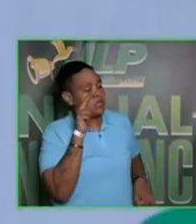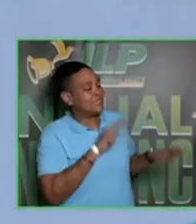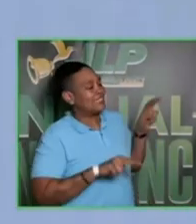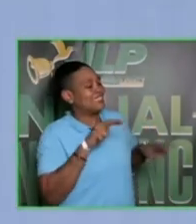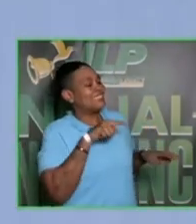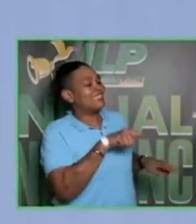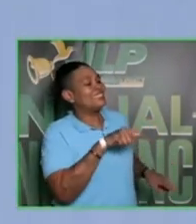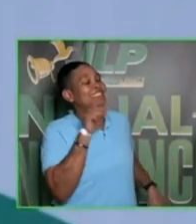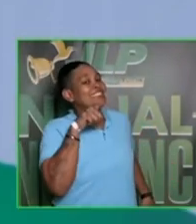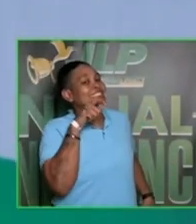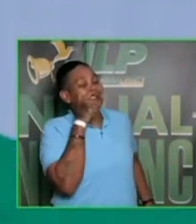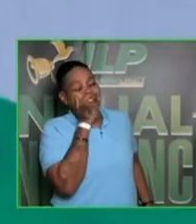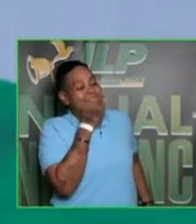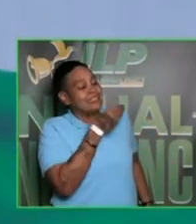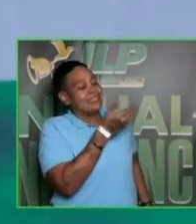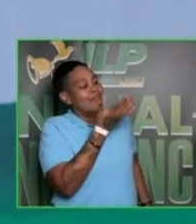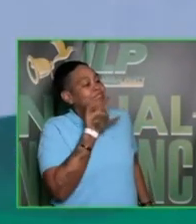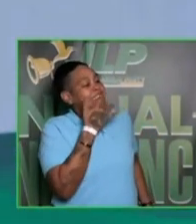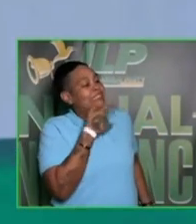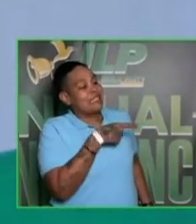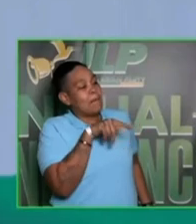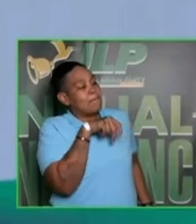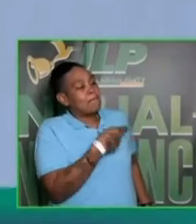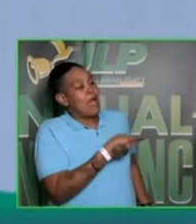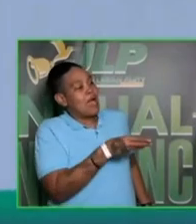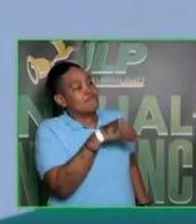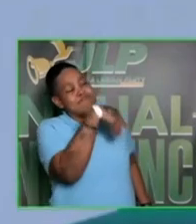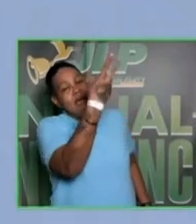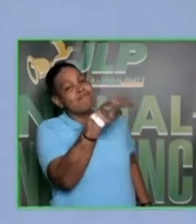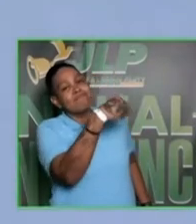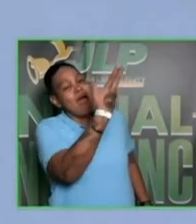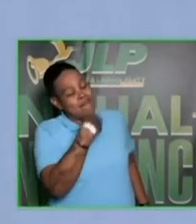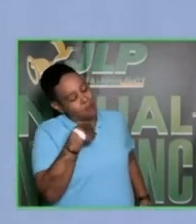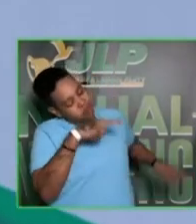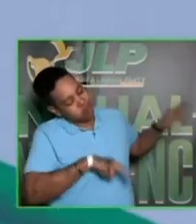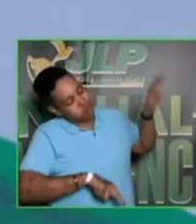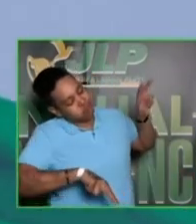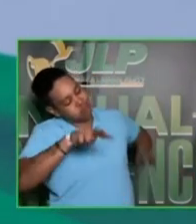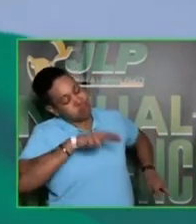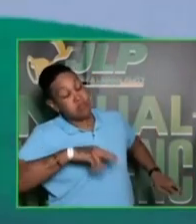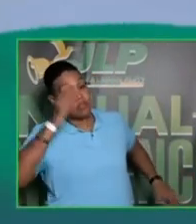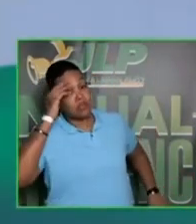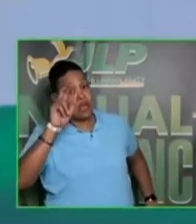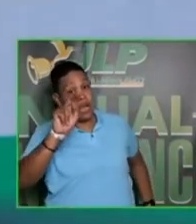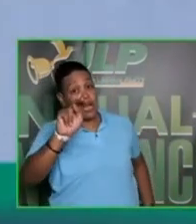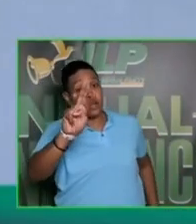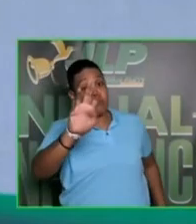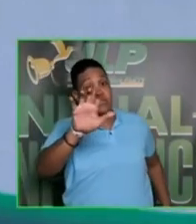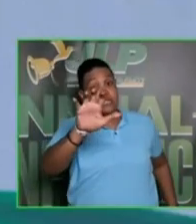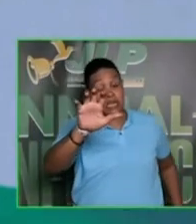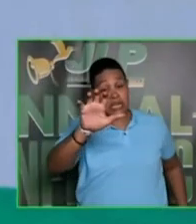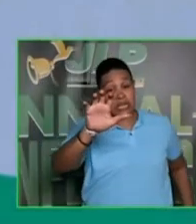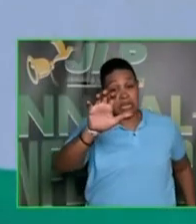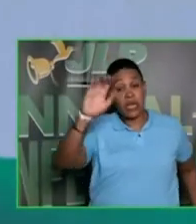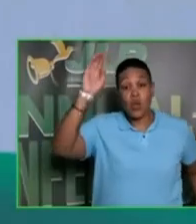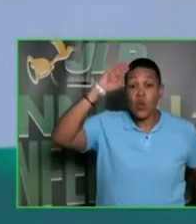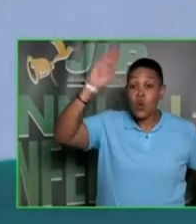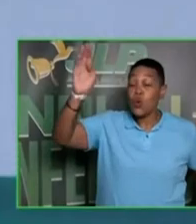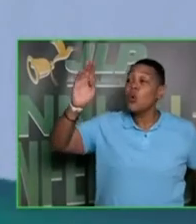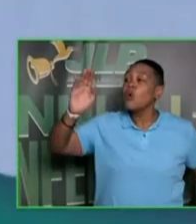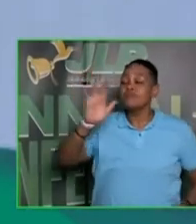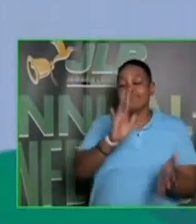in need based on the PATH beneficiary identification standards, the NWC will